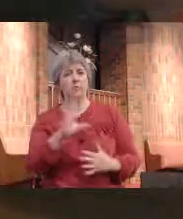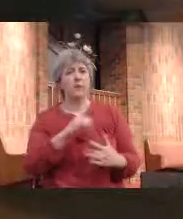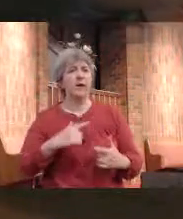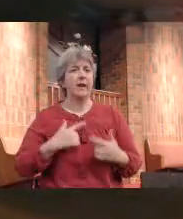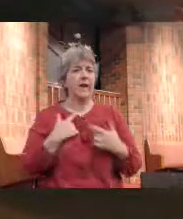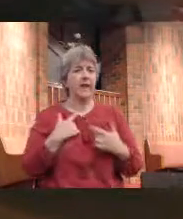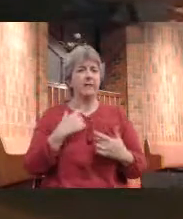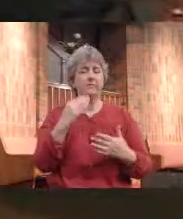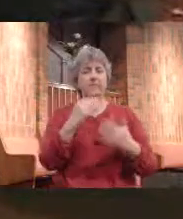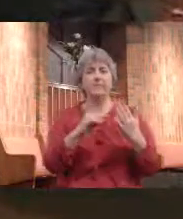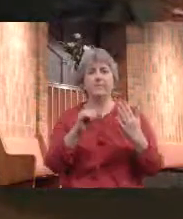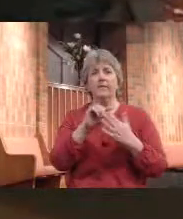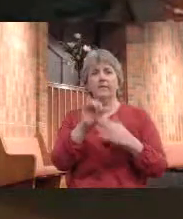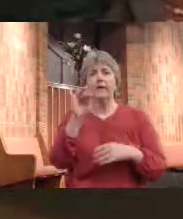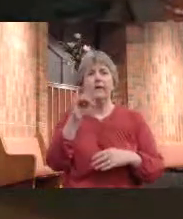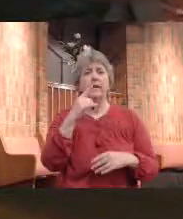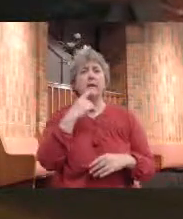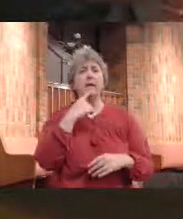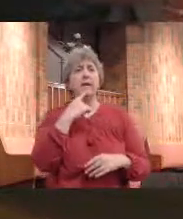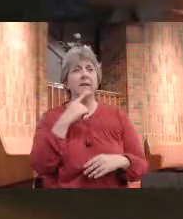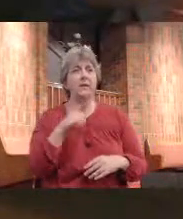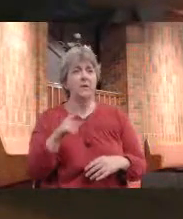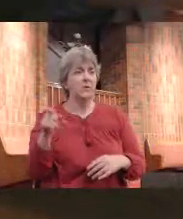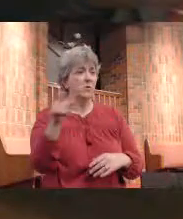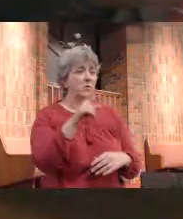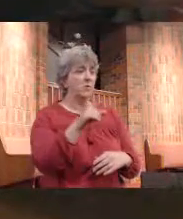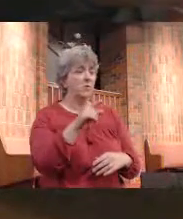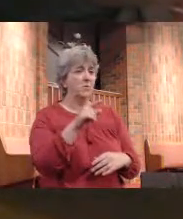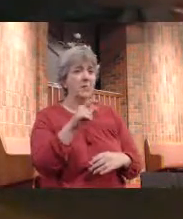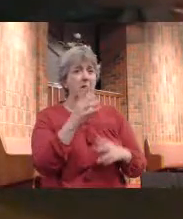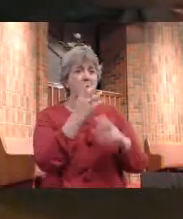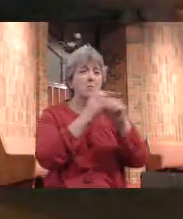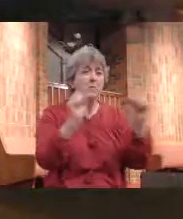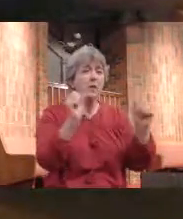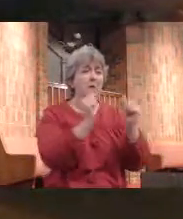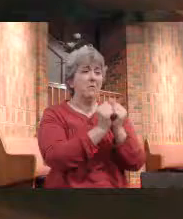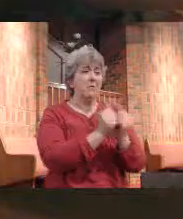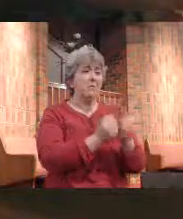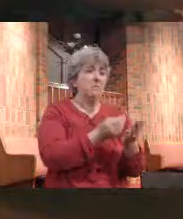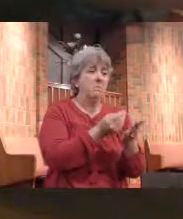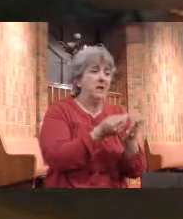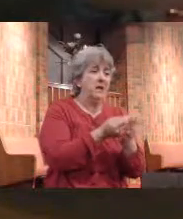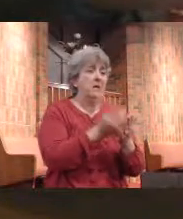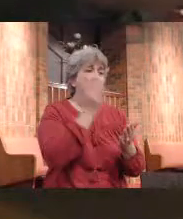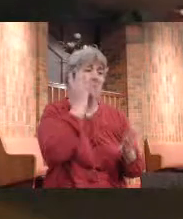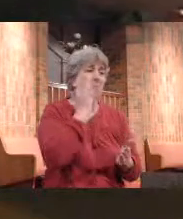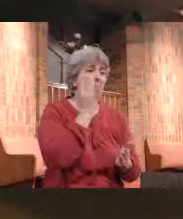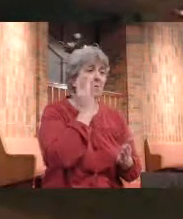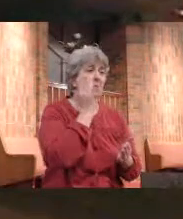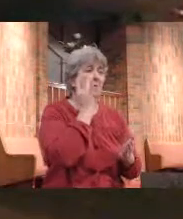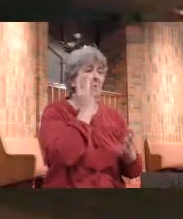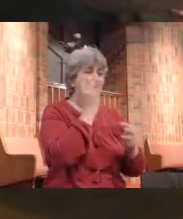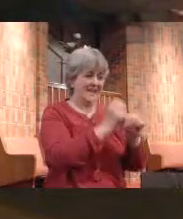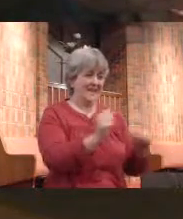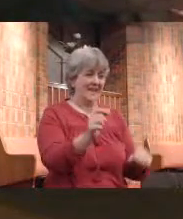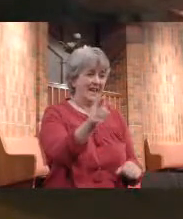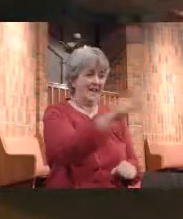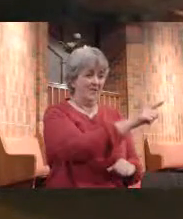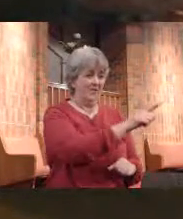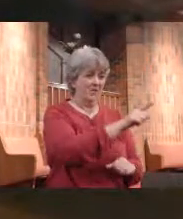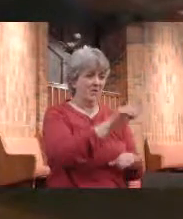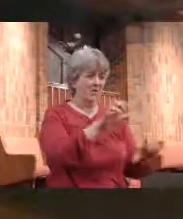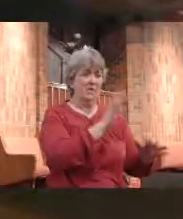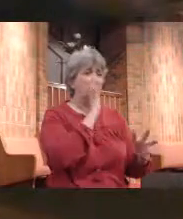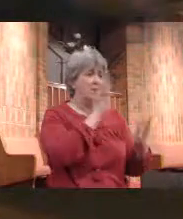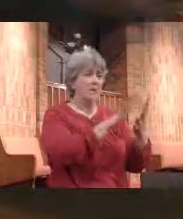Verse 18, knowing that you were not redeemed with corruptible things like silver or gold from your aimless conduct received by tradition from your